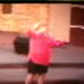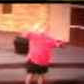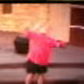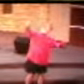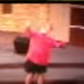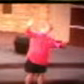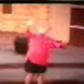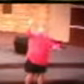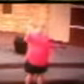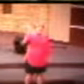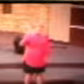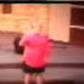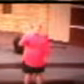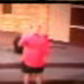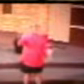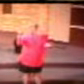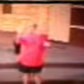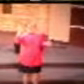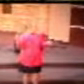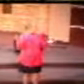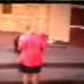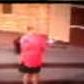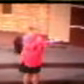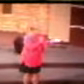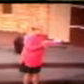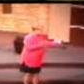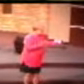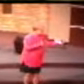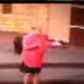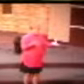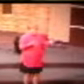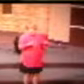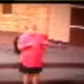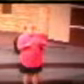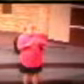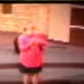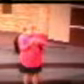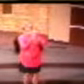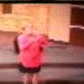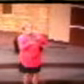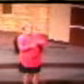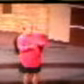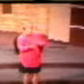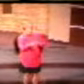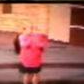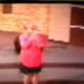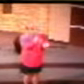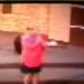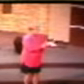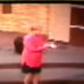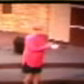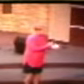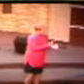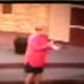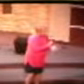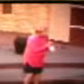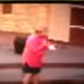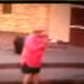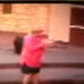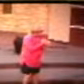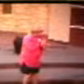And God says, this is through the prophets, like Hosea, God says, oh, I loved you.